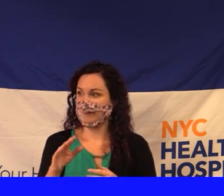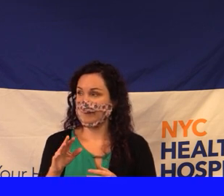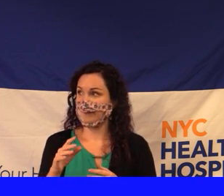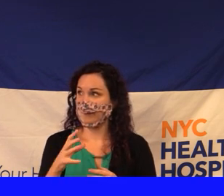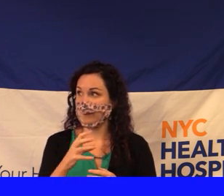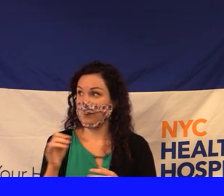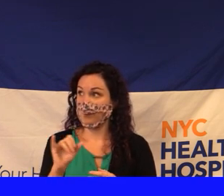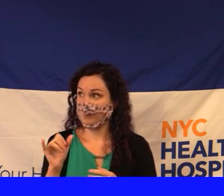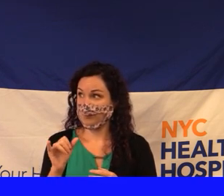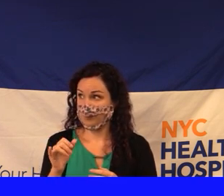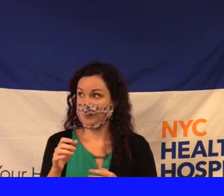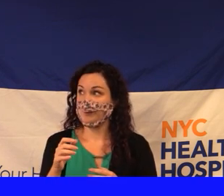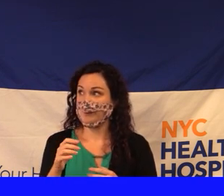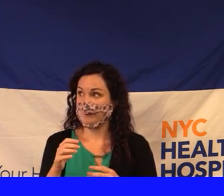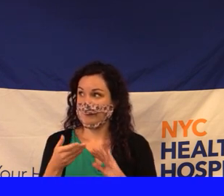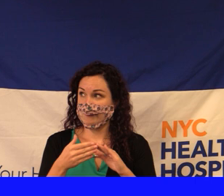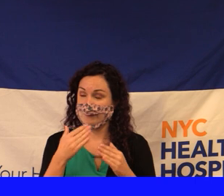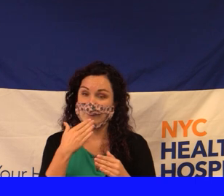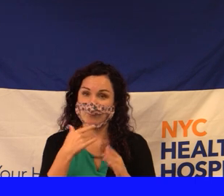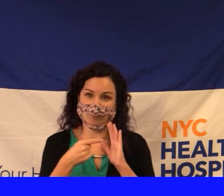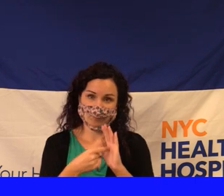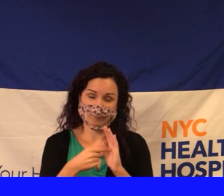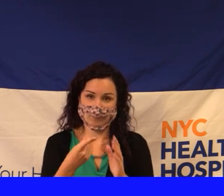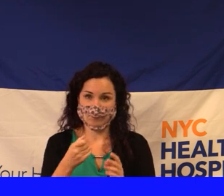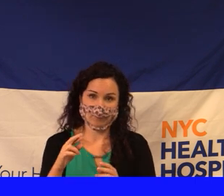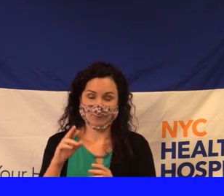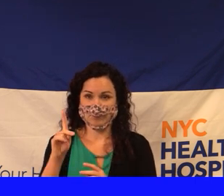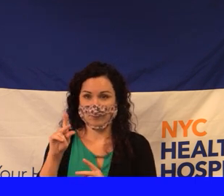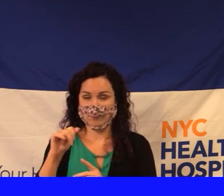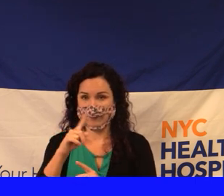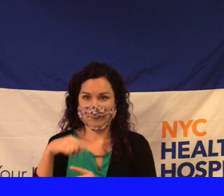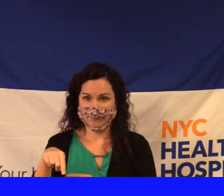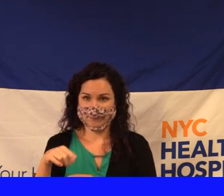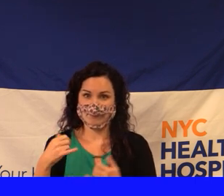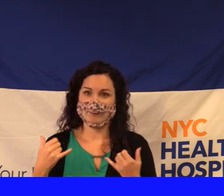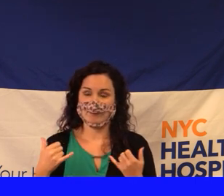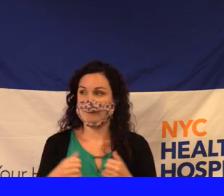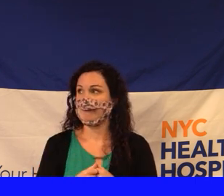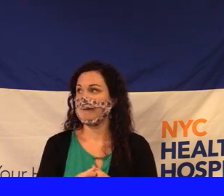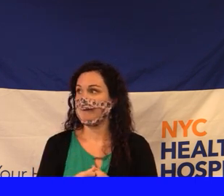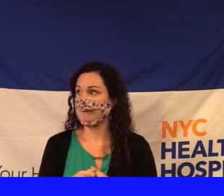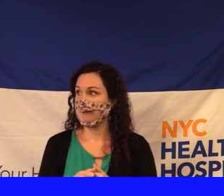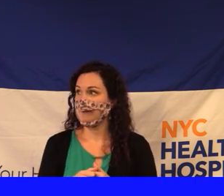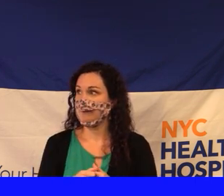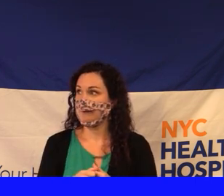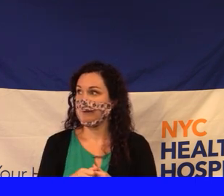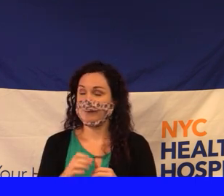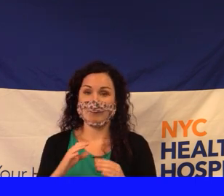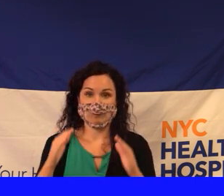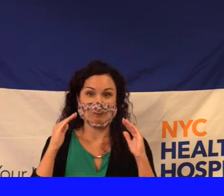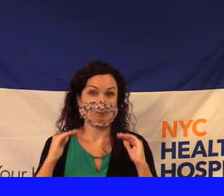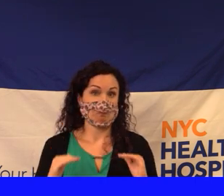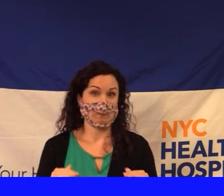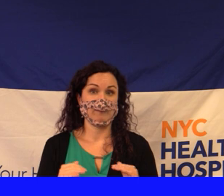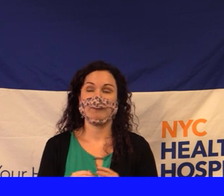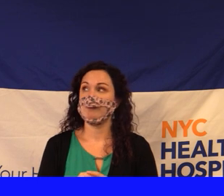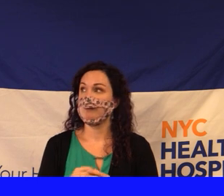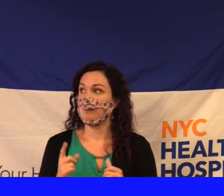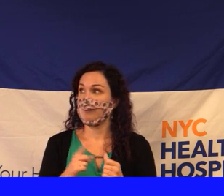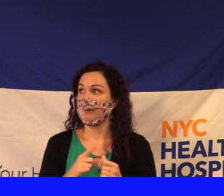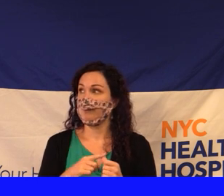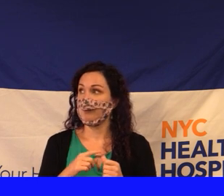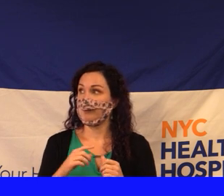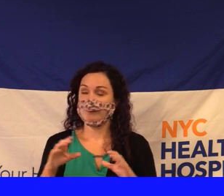And also, Mr. Siegel is actually representing Dr. Katz today. All right. So if we can actually move on to our first action